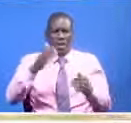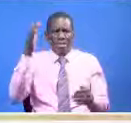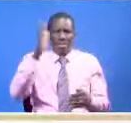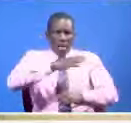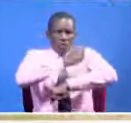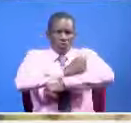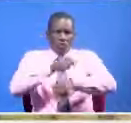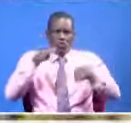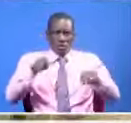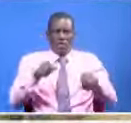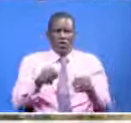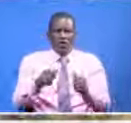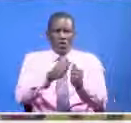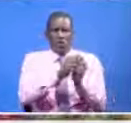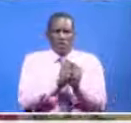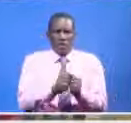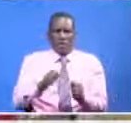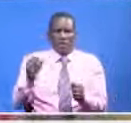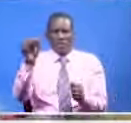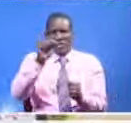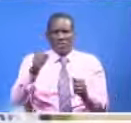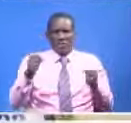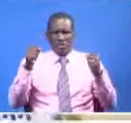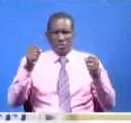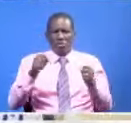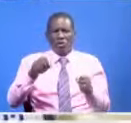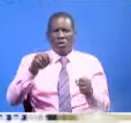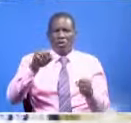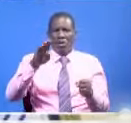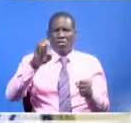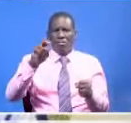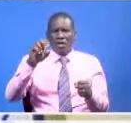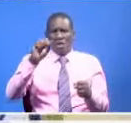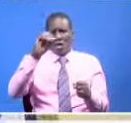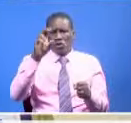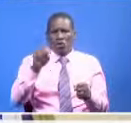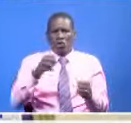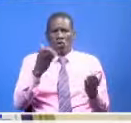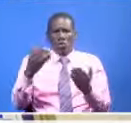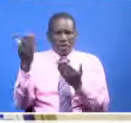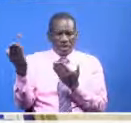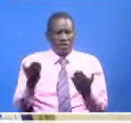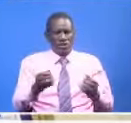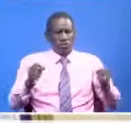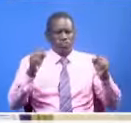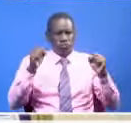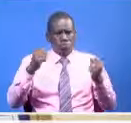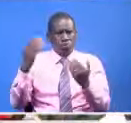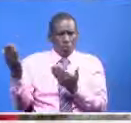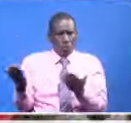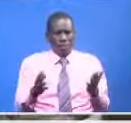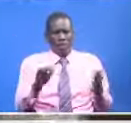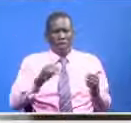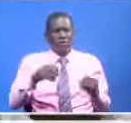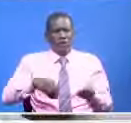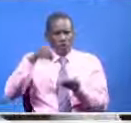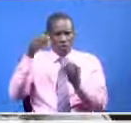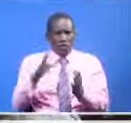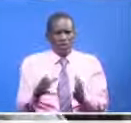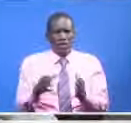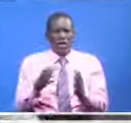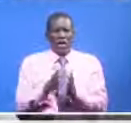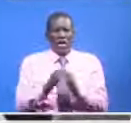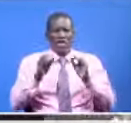in company of silver medalist Benson Kiongosi, where they received a heroic welcome by their fellow students and